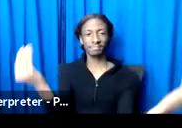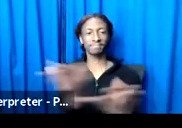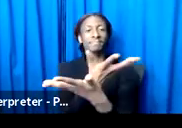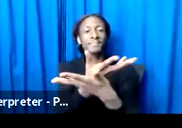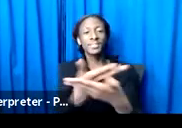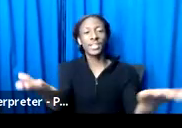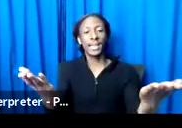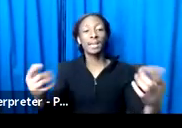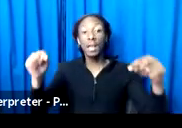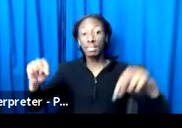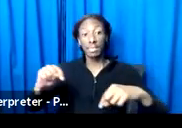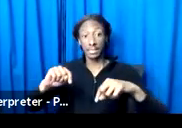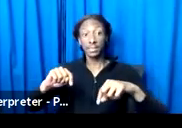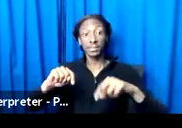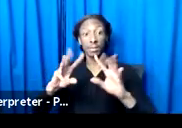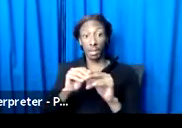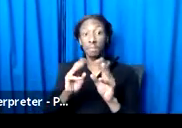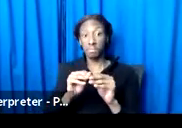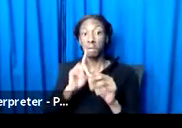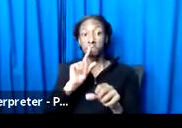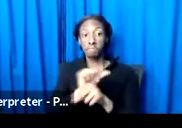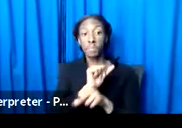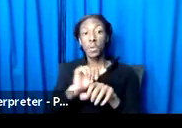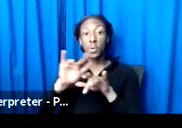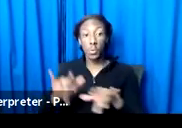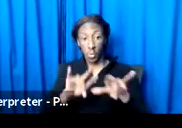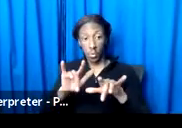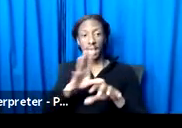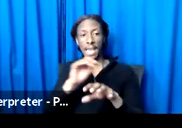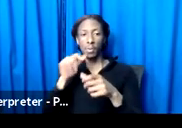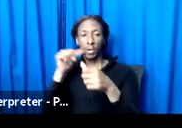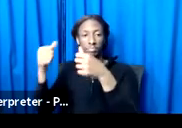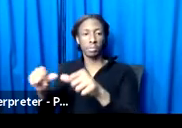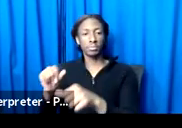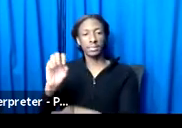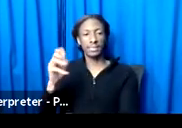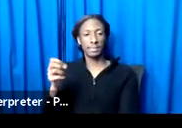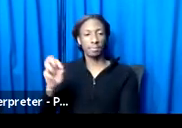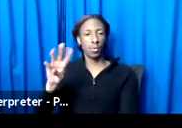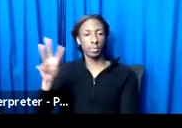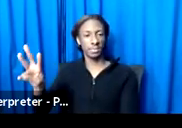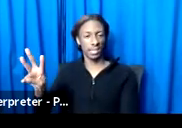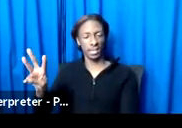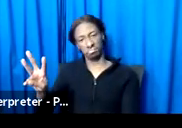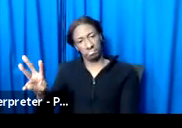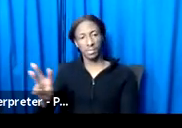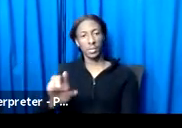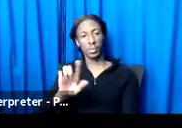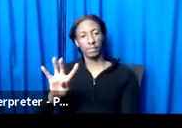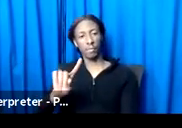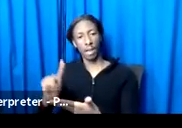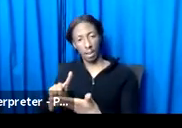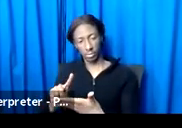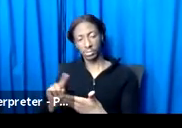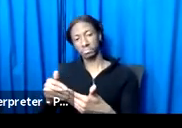webinar was recorded and will be posted to the cpir website within the next 24 hours. You can find it at